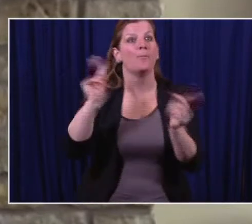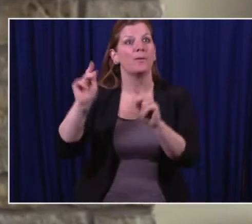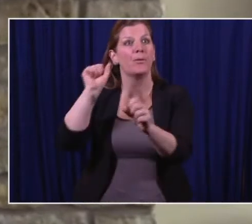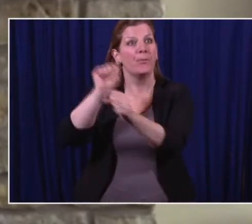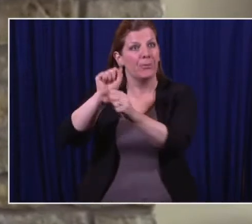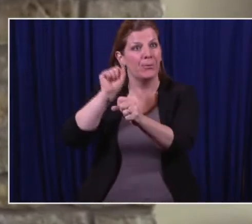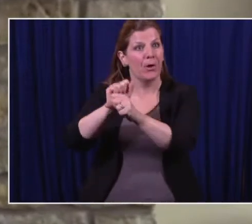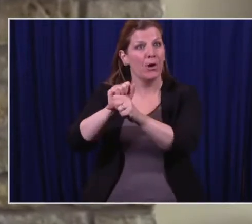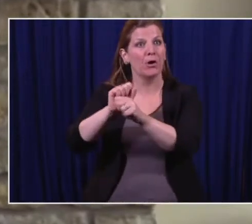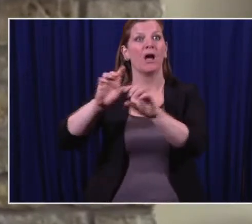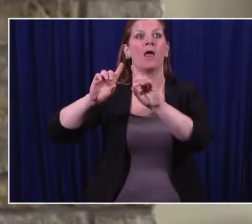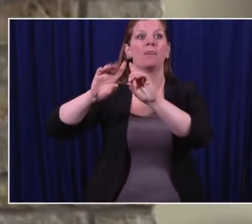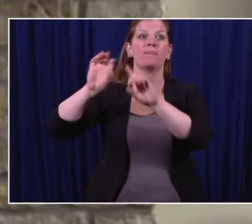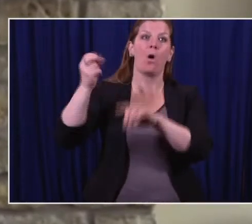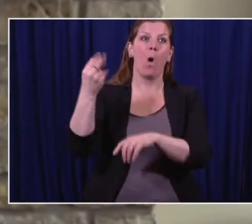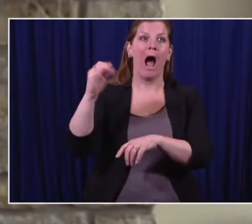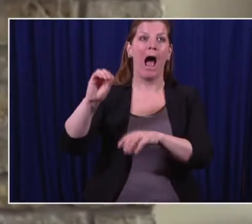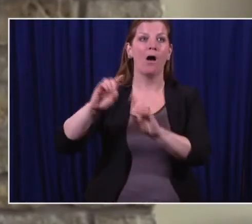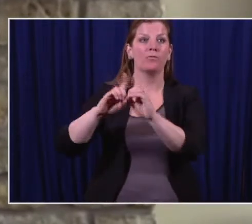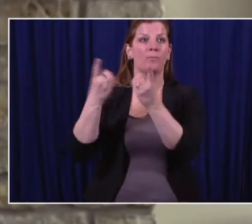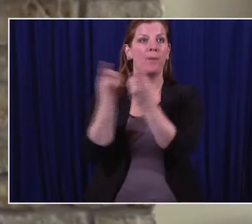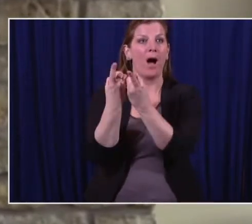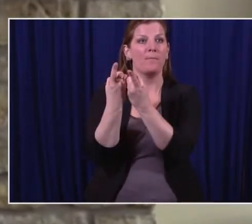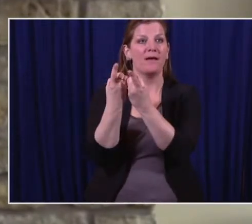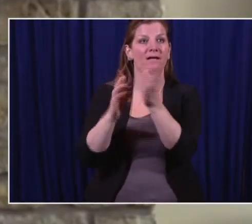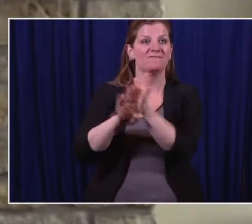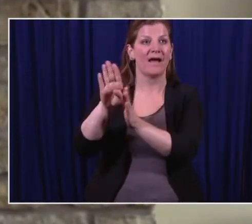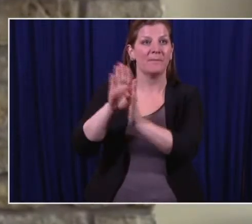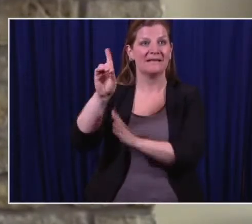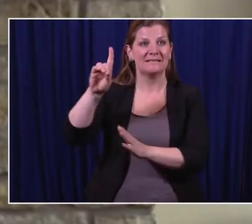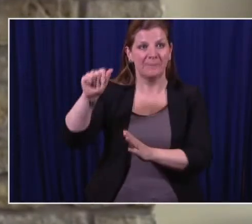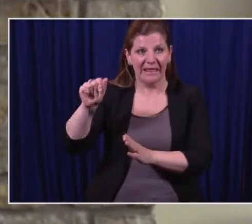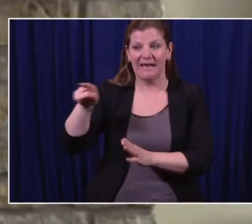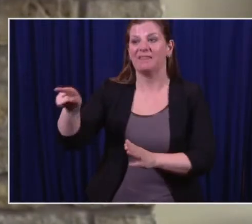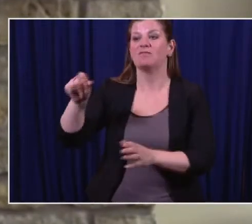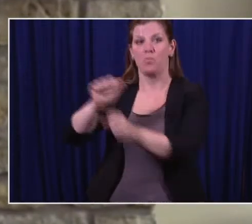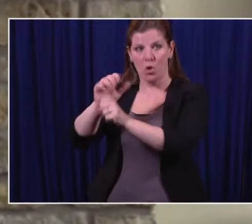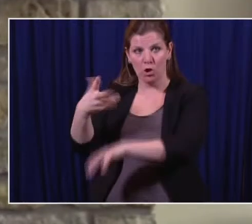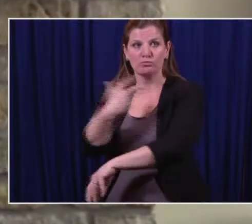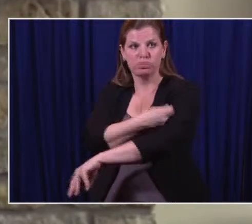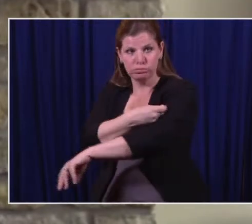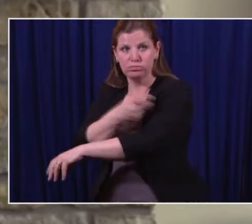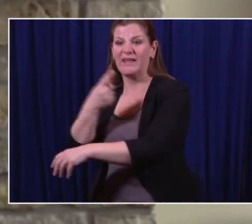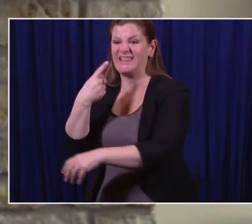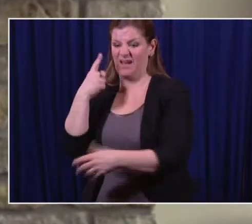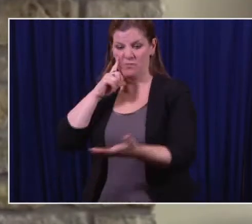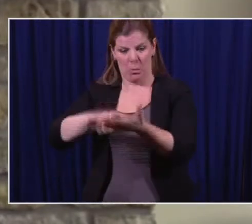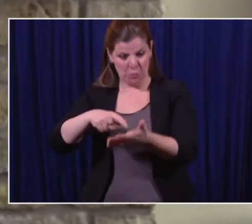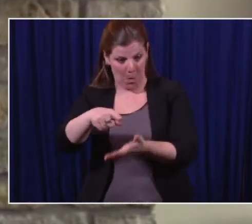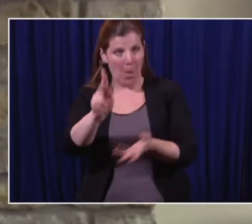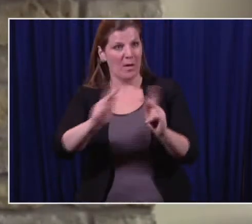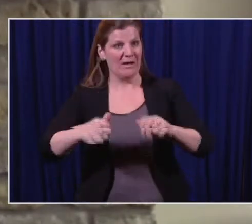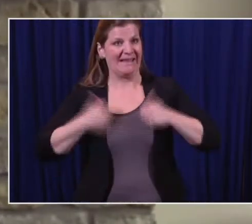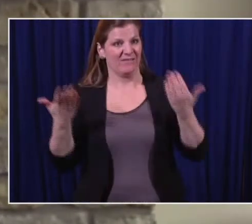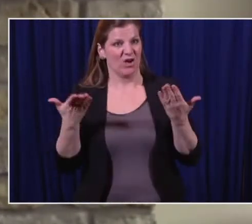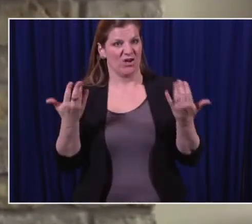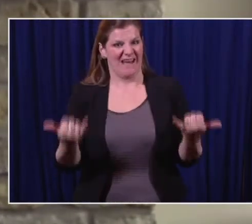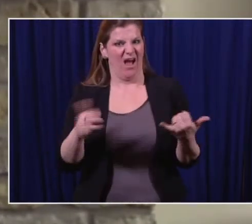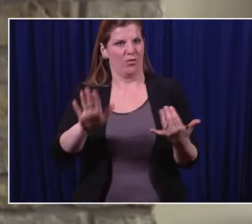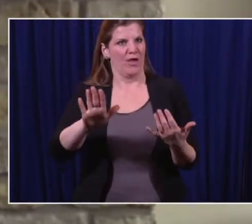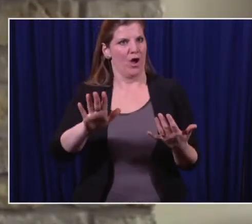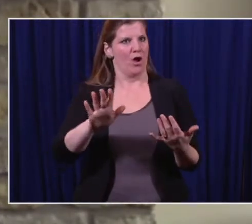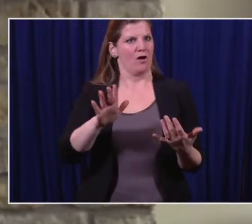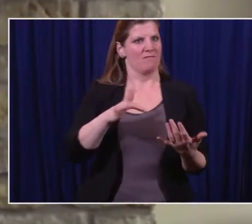Developmental Disabilities report that the vaccine has boosted morale among the residents of those homes. For those Ohioans living